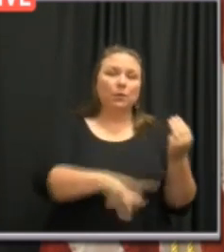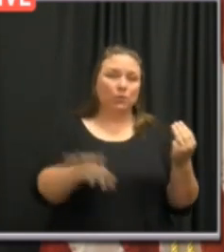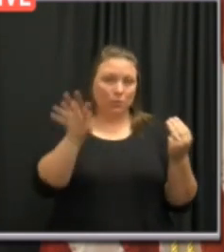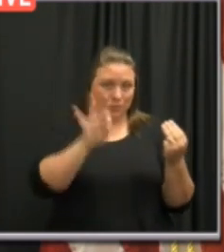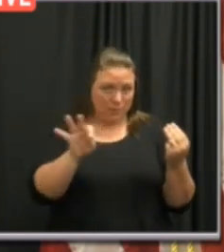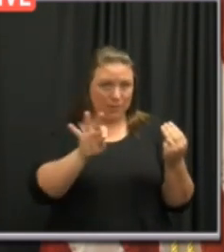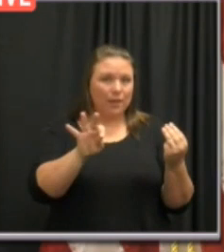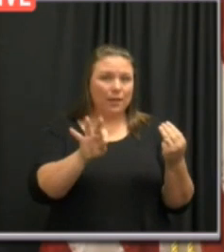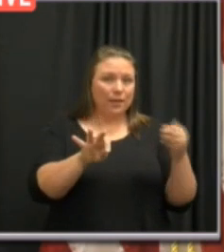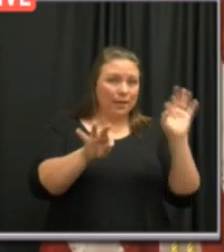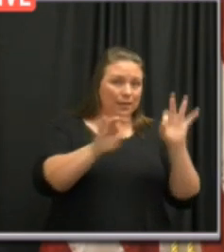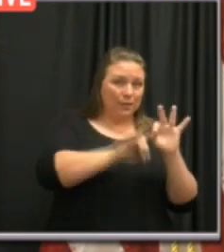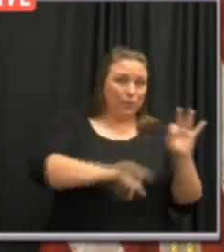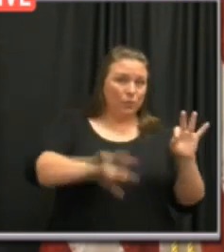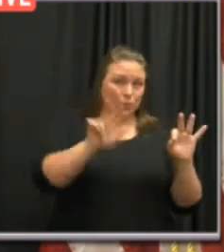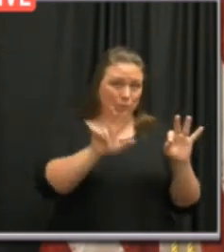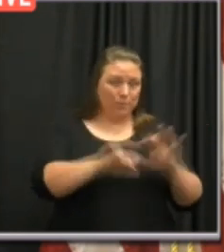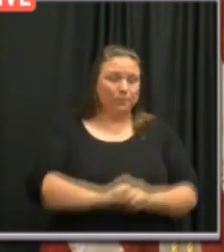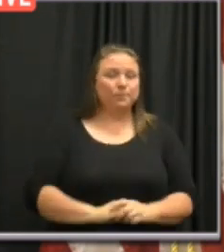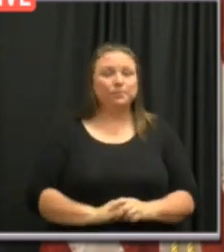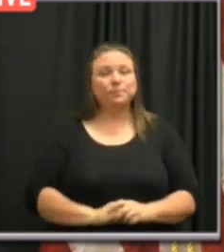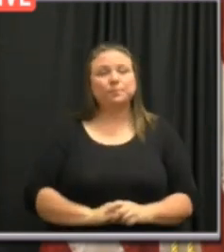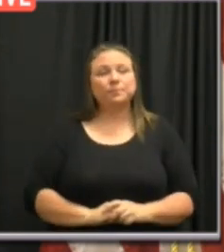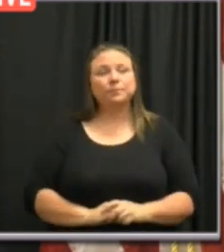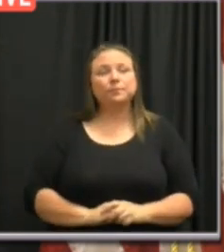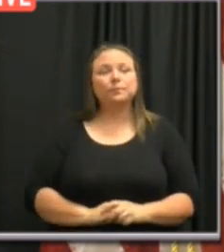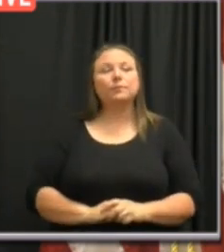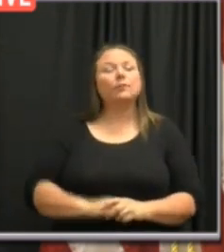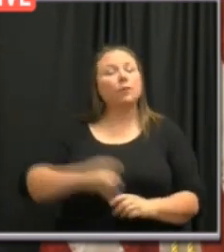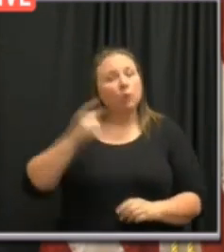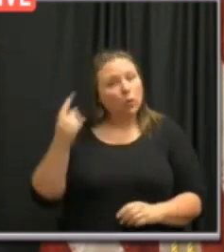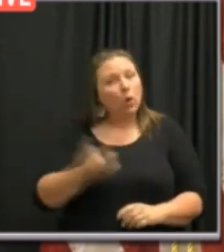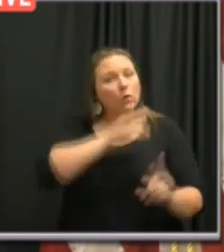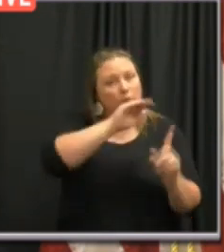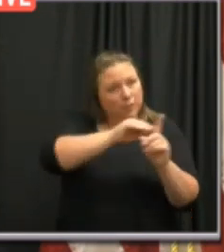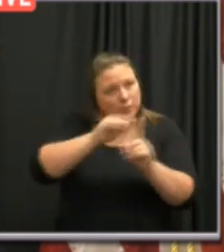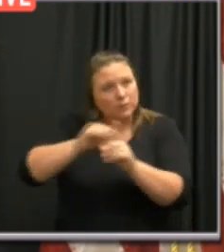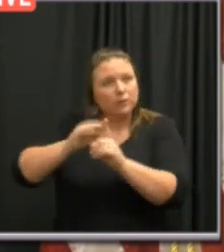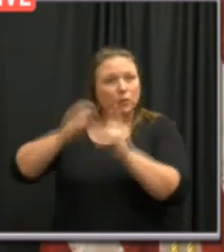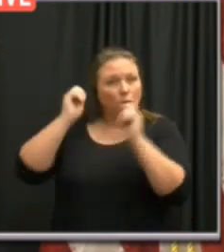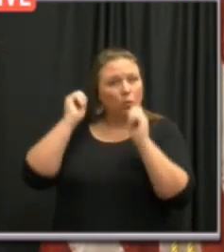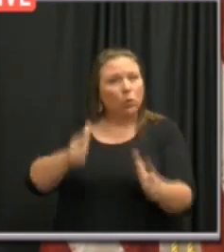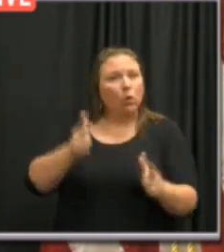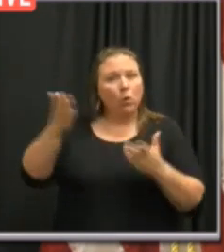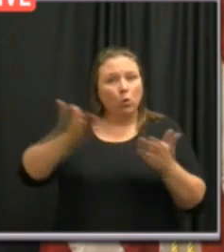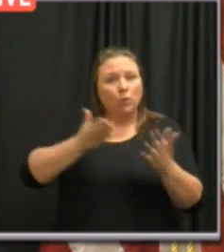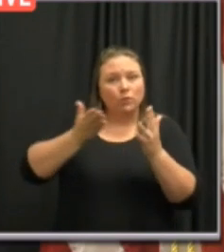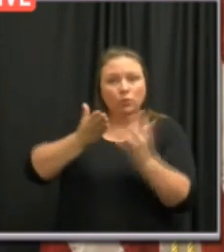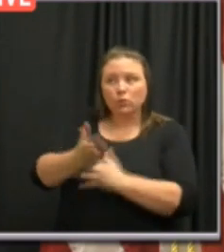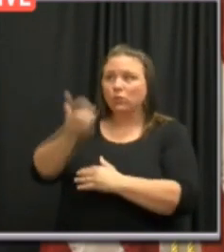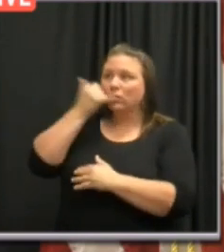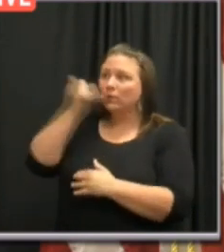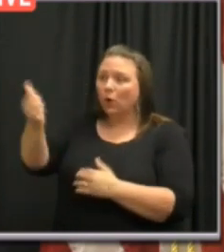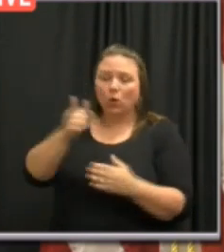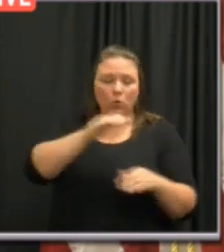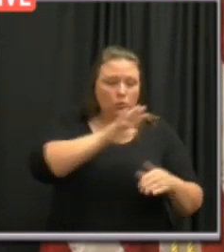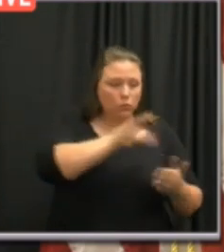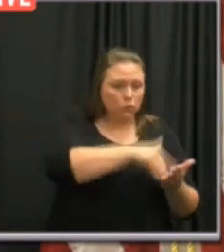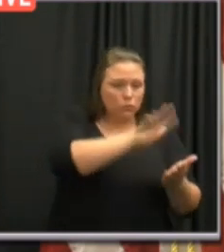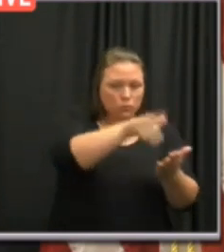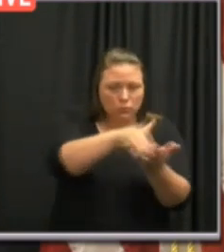Friday, from 9 a.m. to 3 p.m. And as always, all services through the community assessment